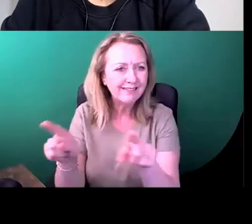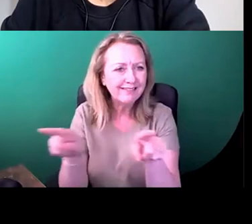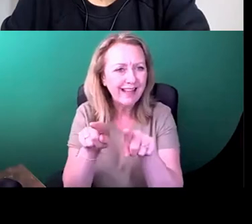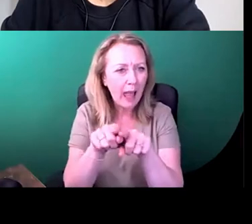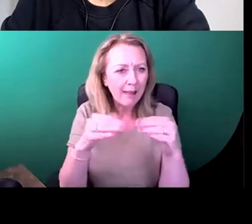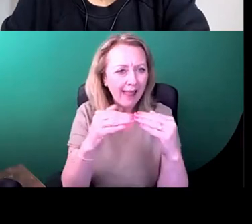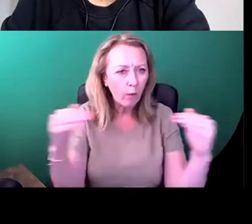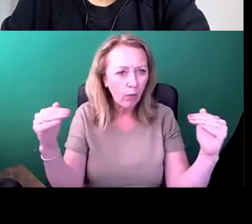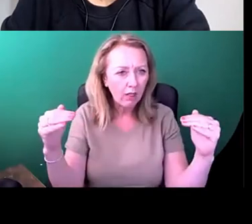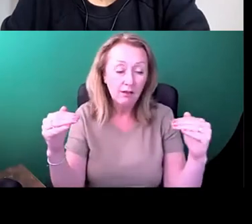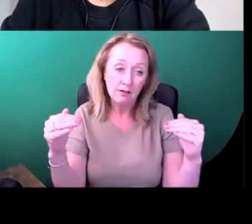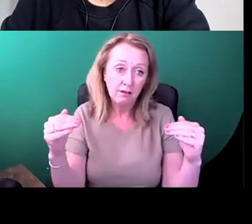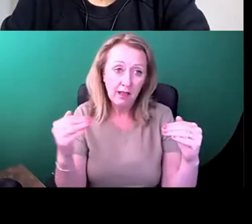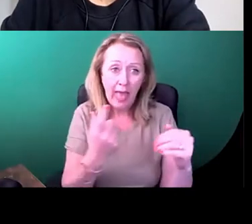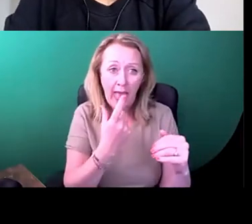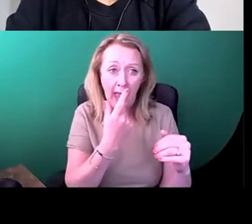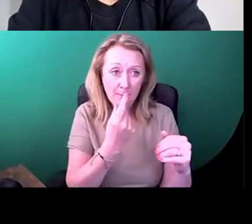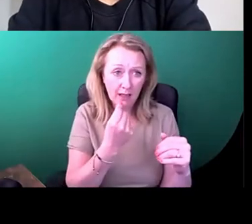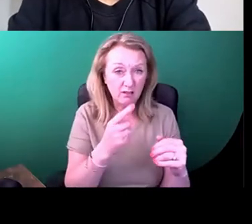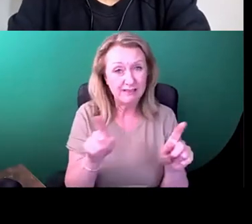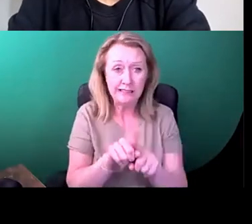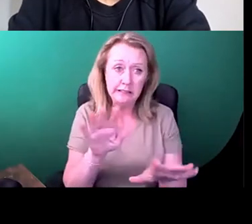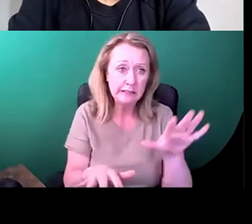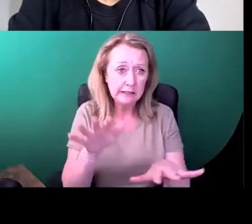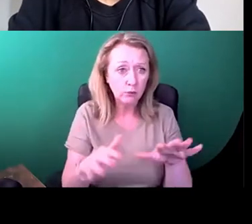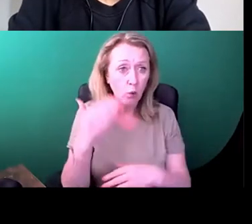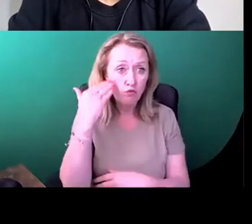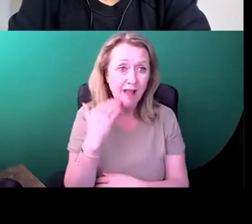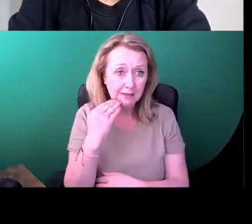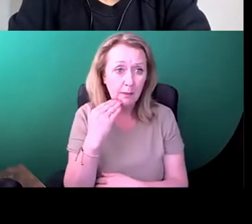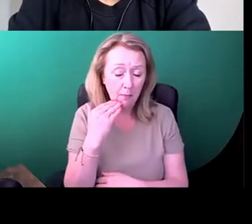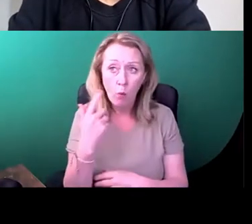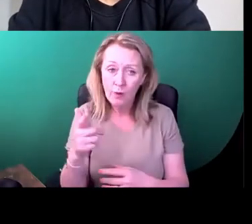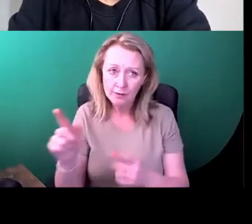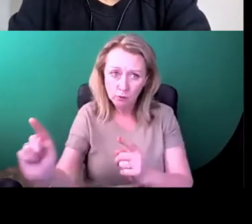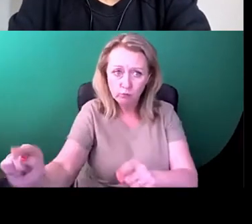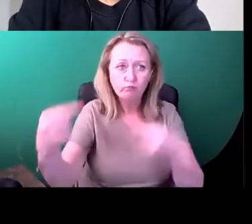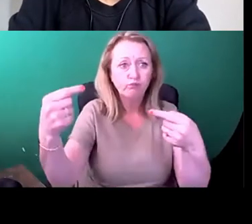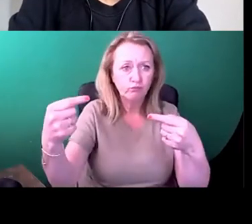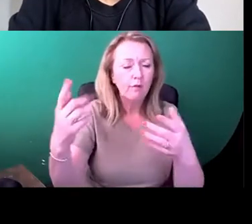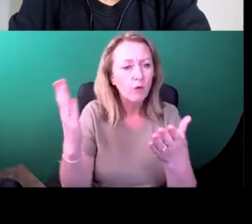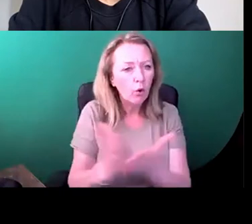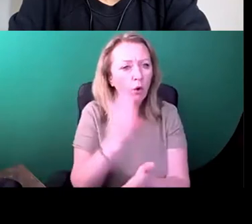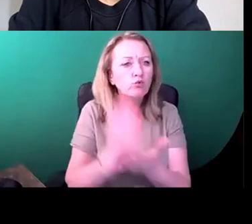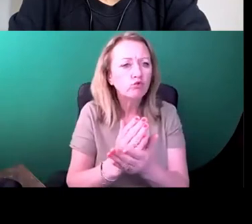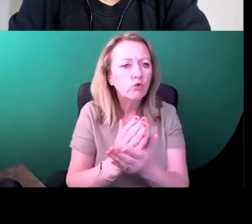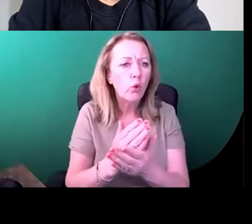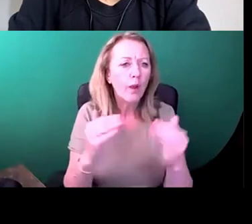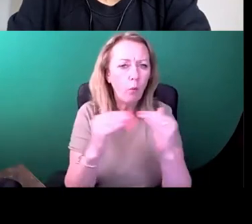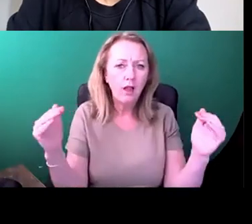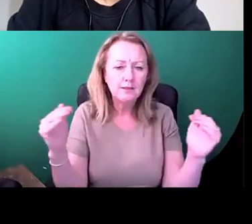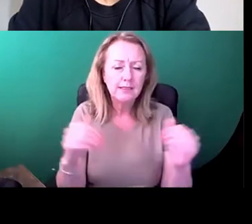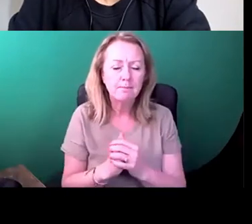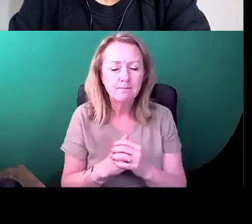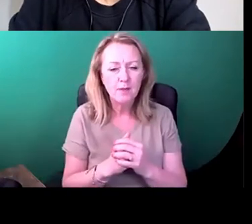because ableism, which is closely linked to racism, must be confronted before true equality can happen. And